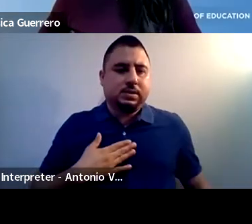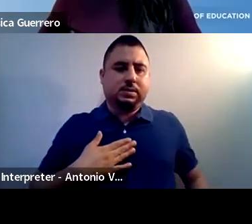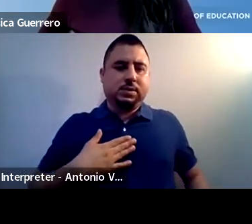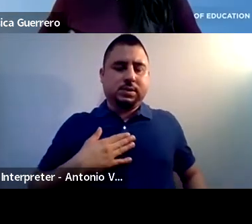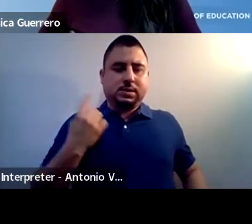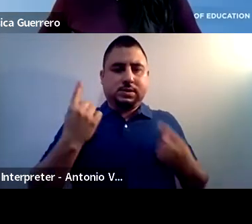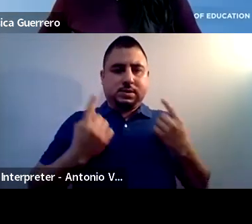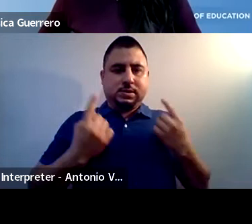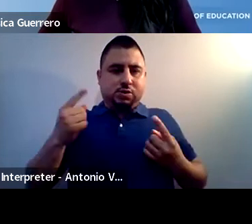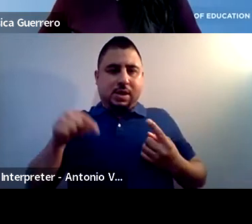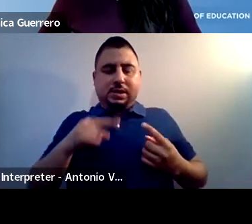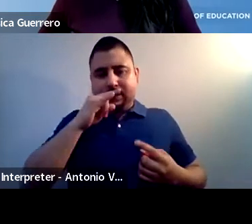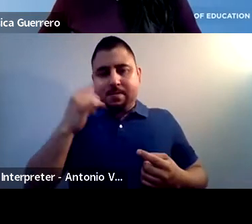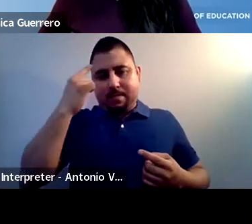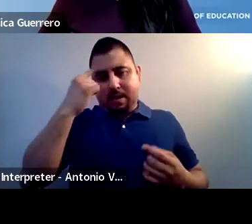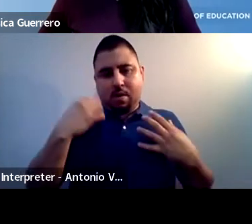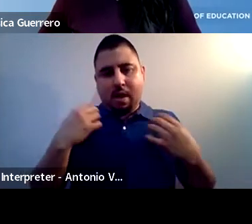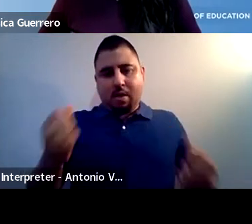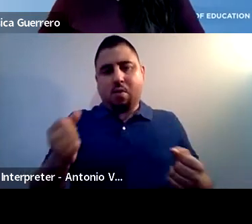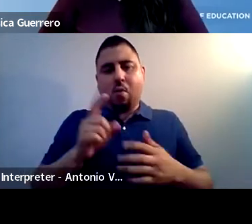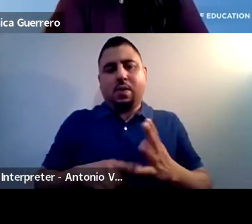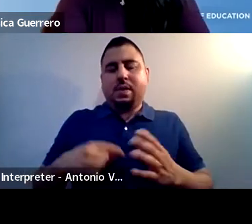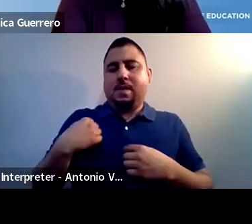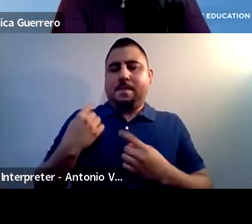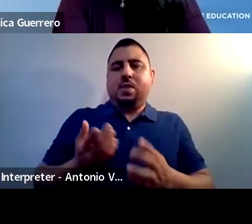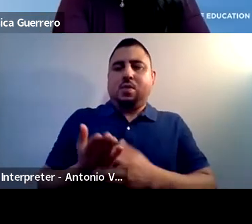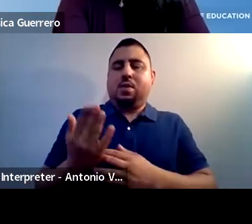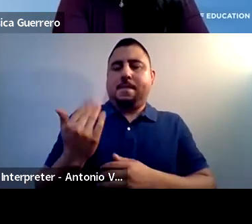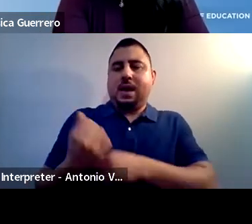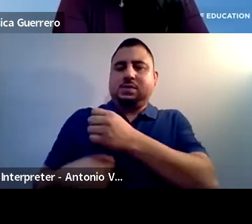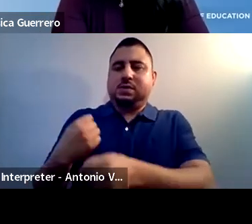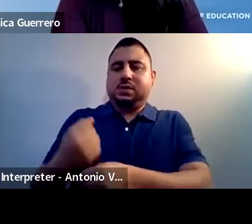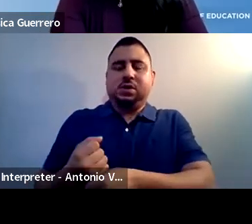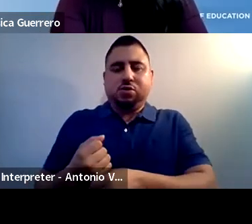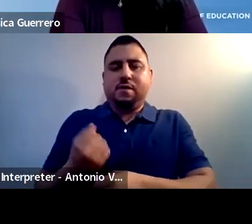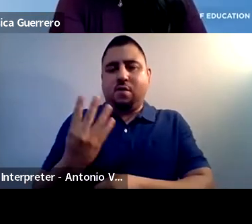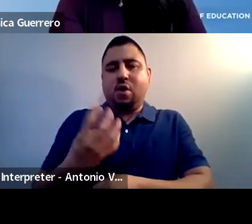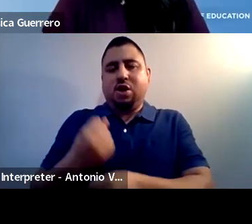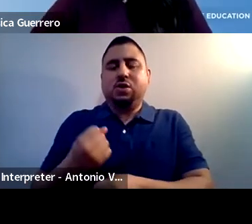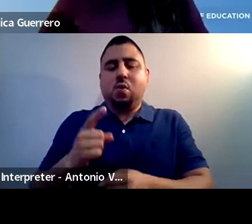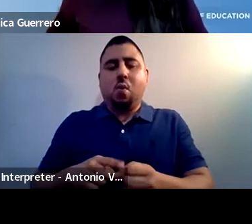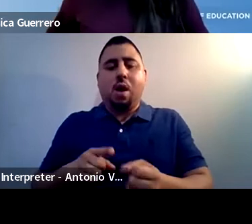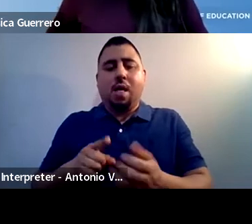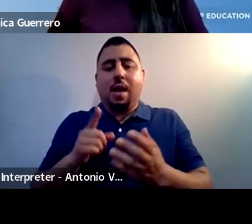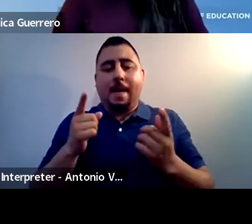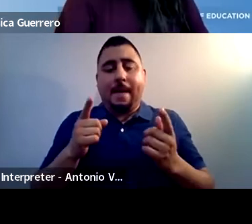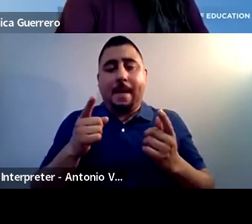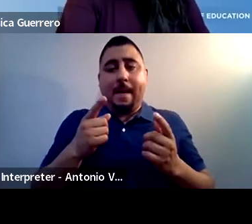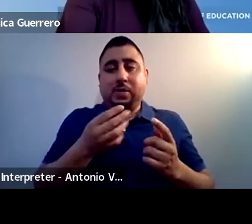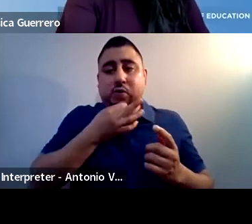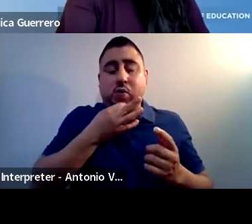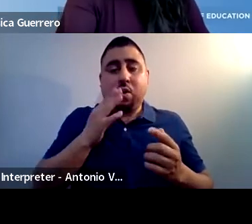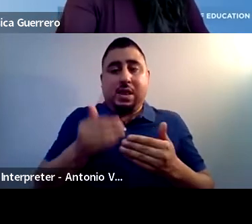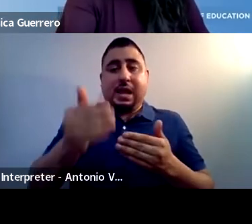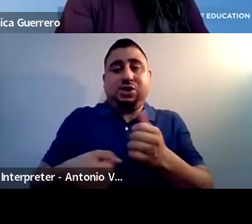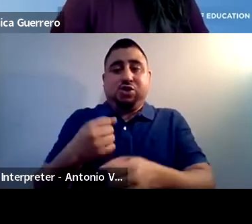please consider these kids' mental health, what they've been through in the past 4 years, what they're about to go through in the next coming